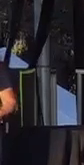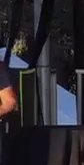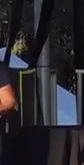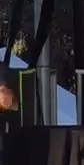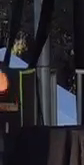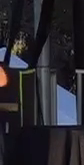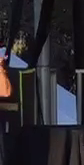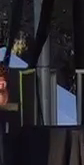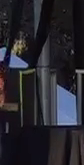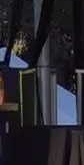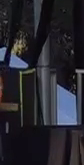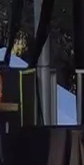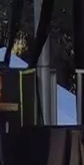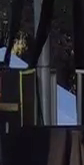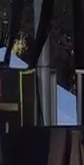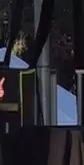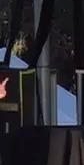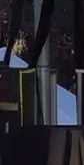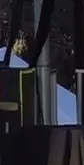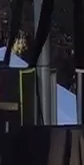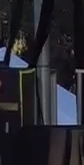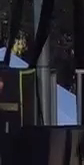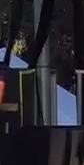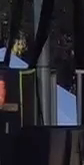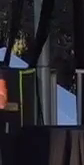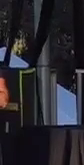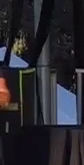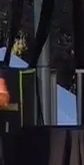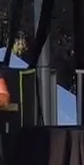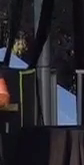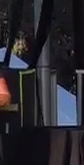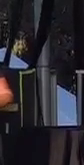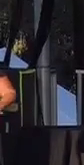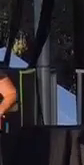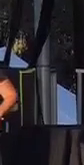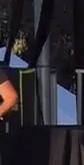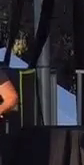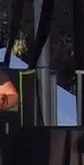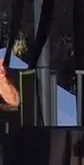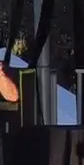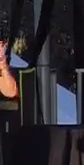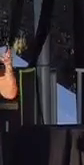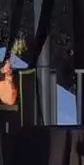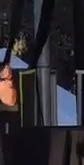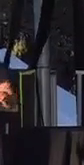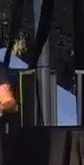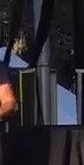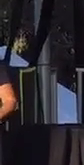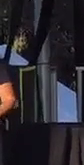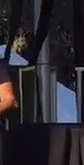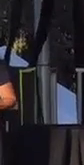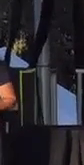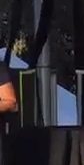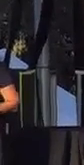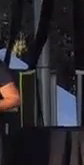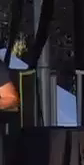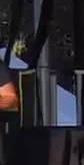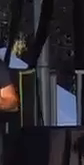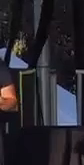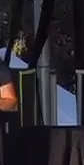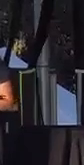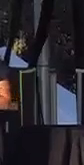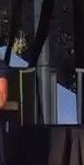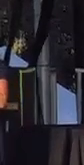president was also quick to remind us of this. Those of us, quote, "who have not always enjoyed the full